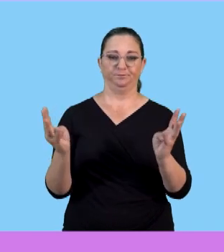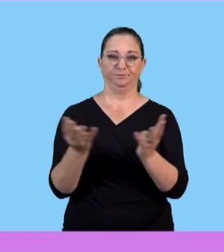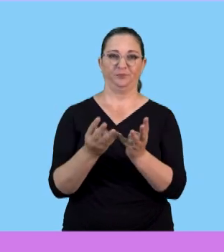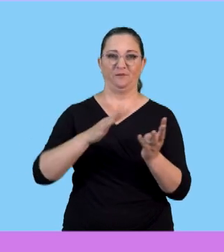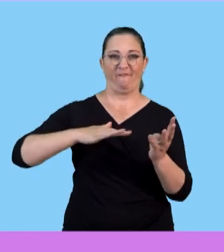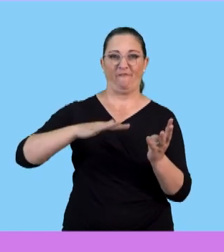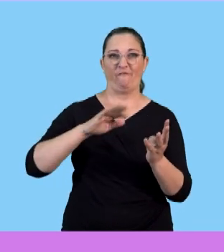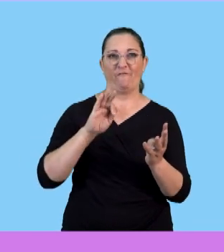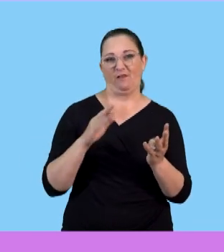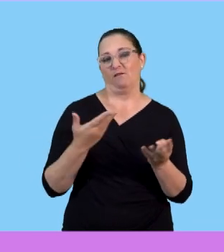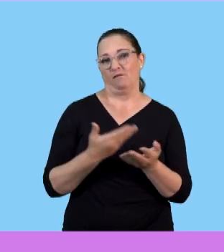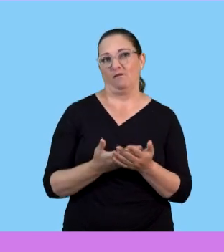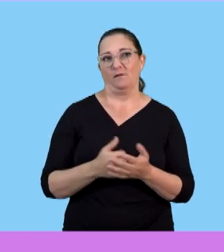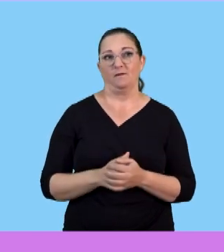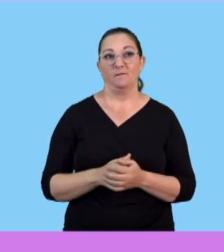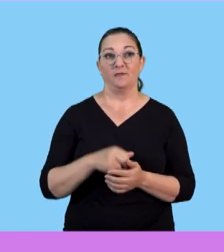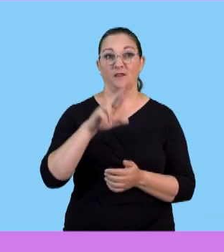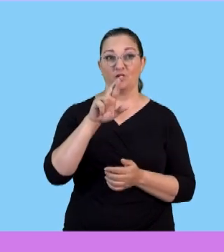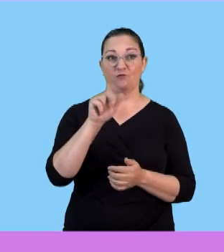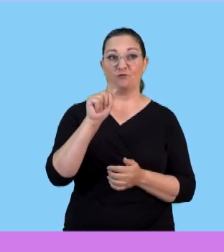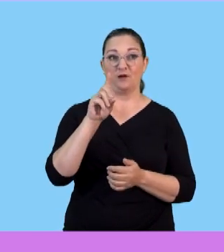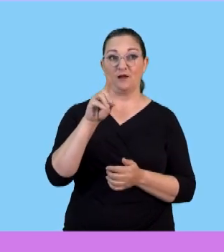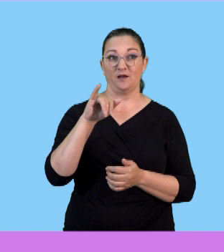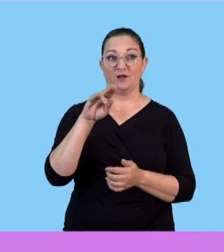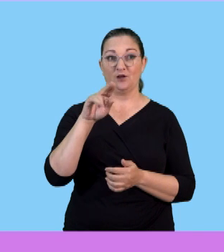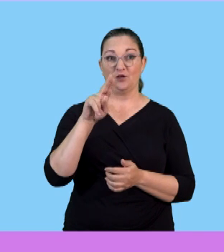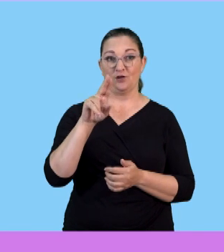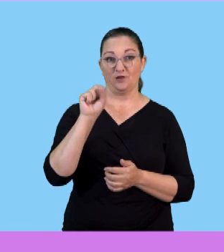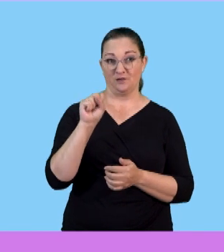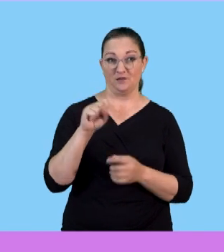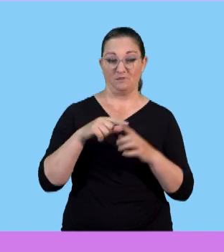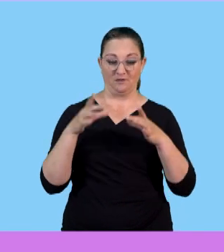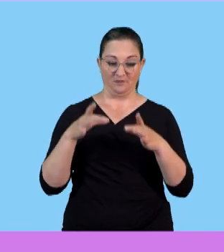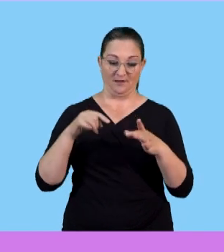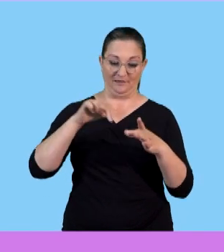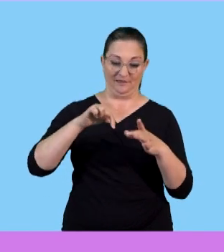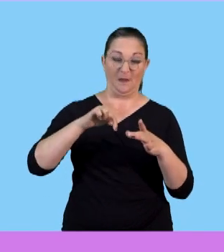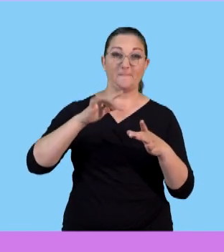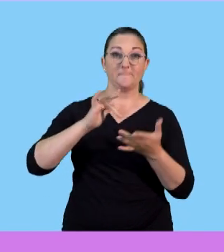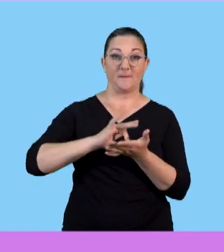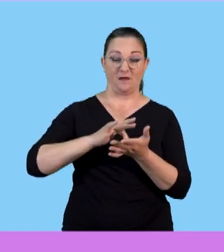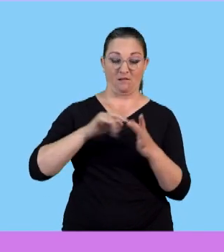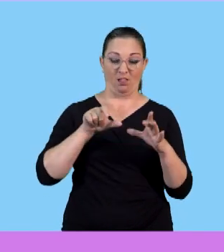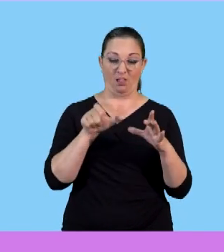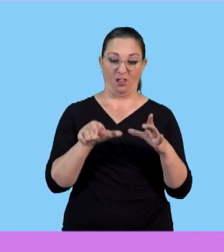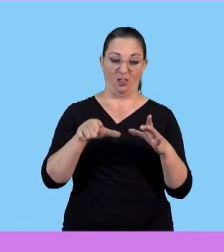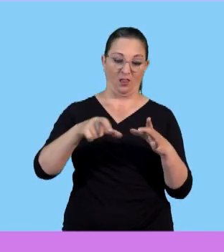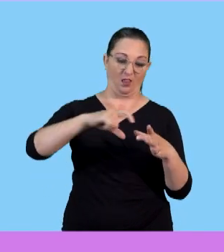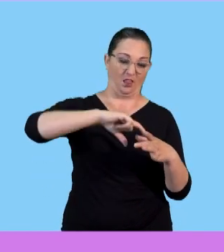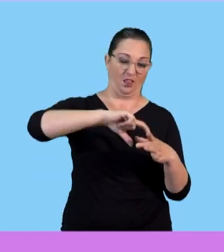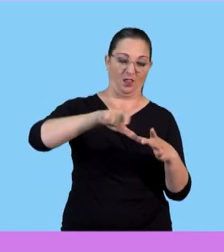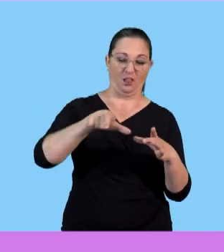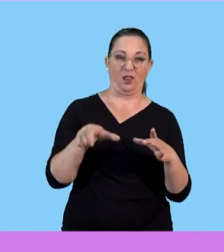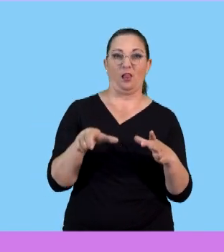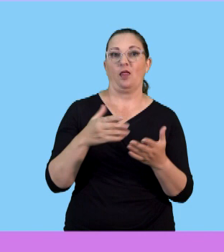field. And then the word radius, the distance from the center of a circle to any point